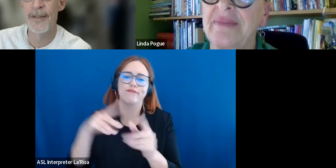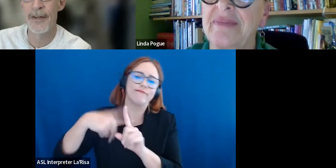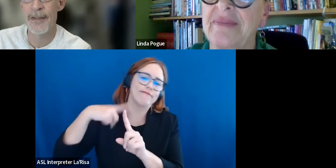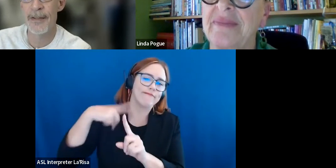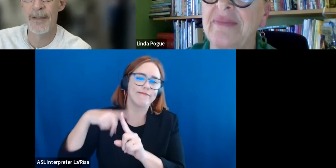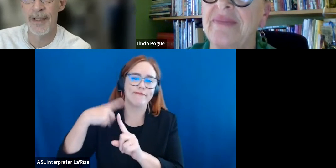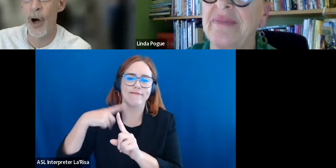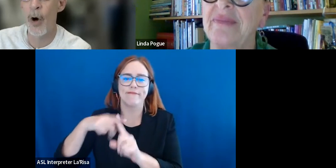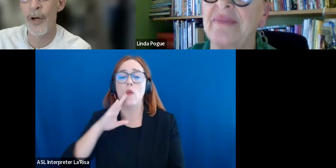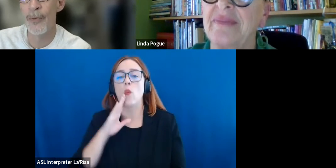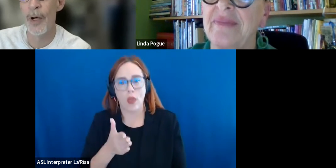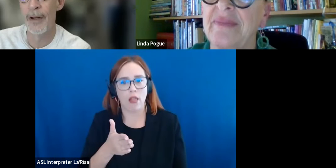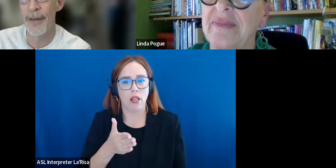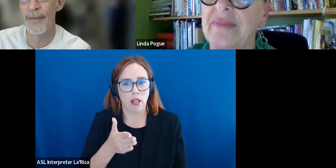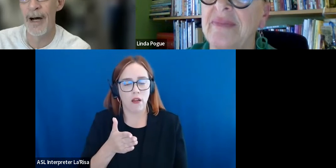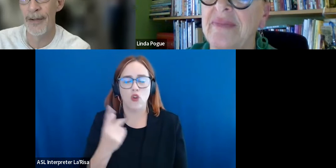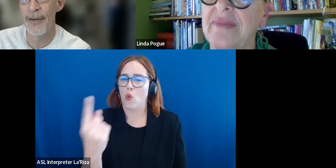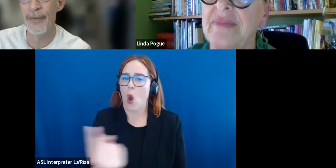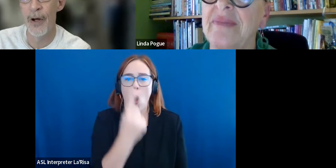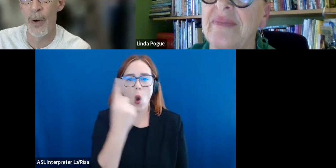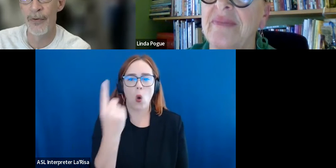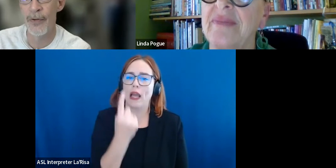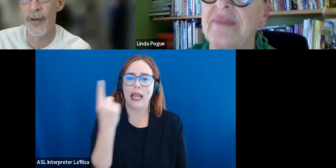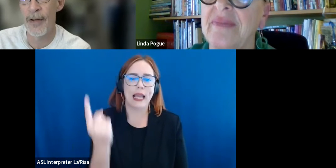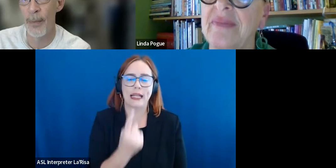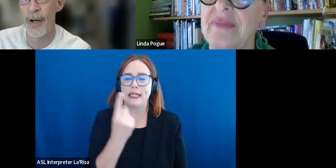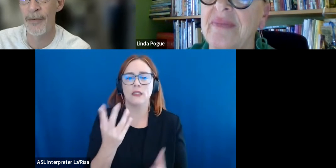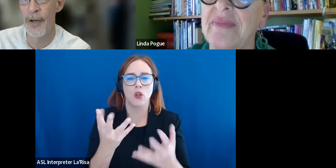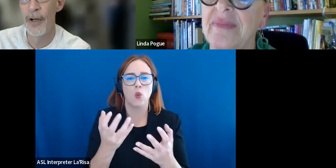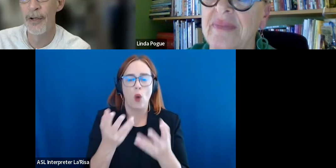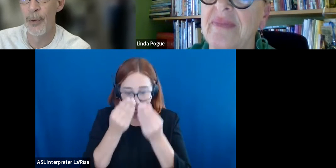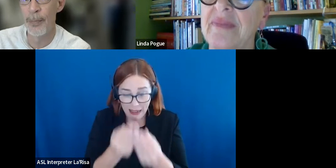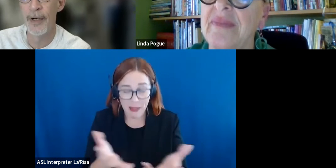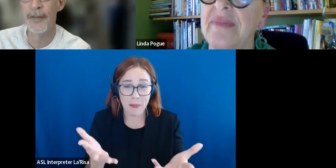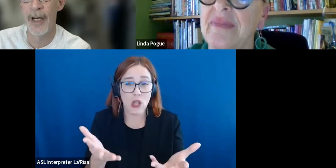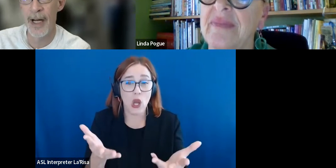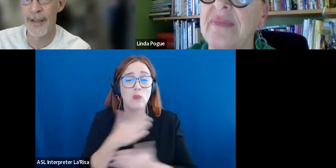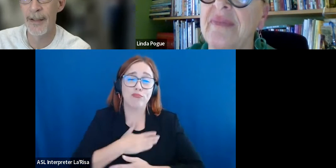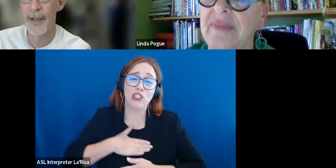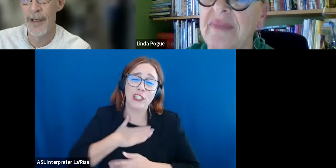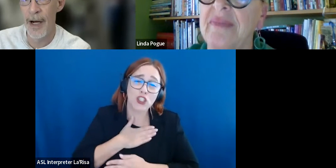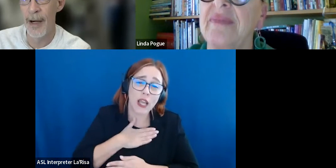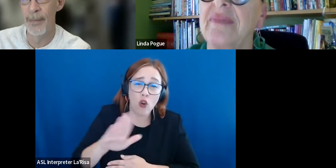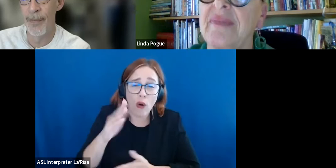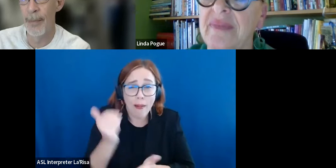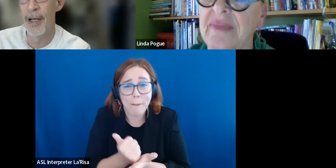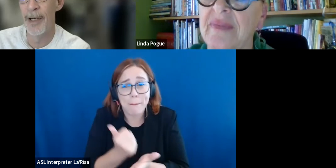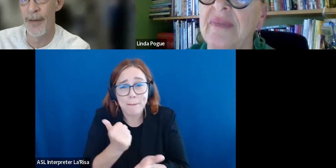It's just, you always want to let the volunteers know just how much you appreciate